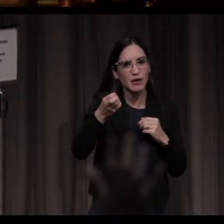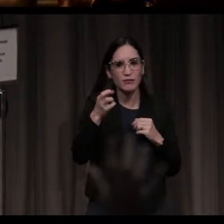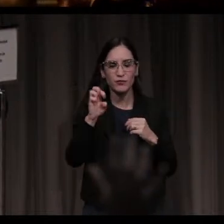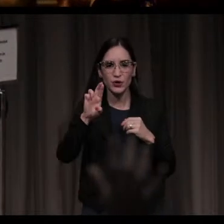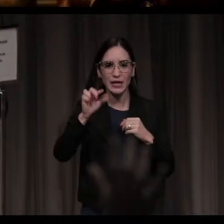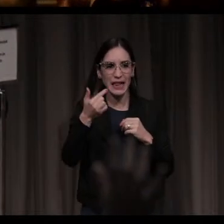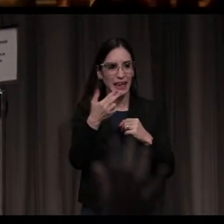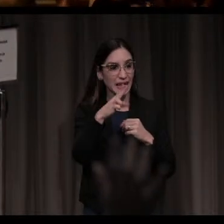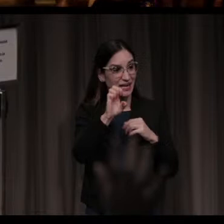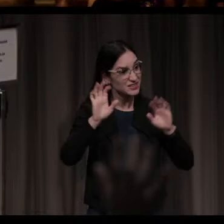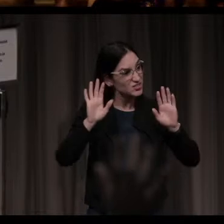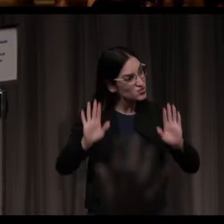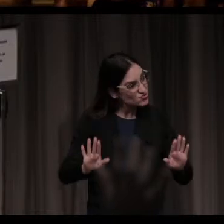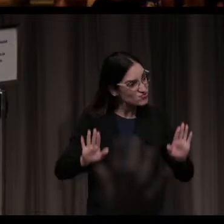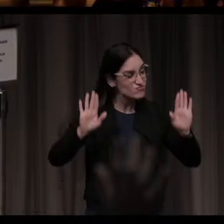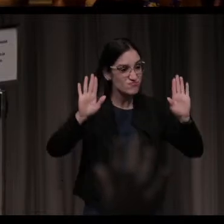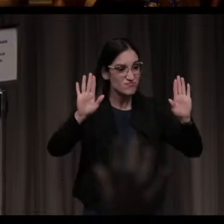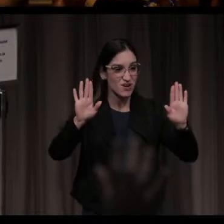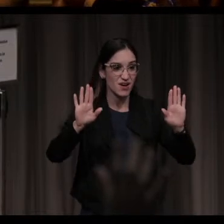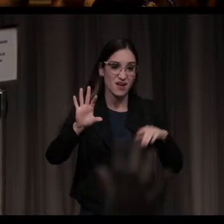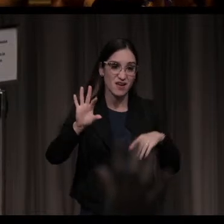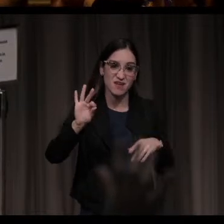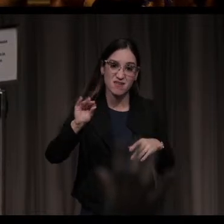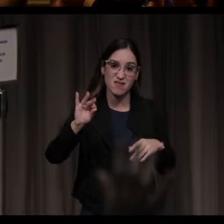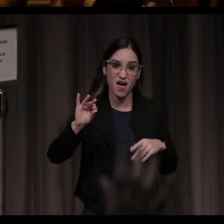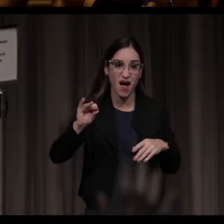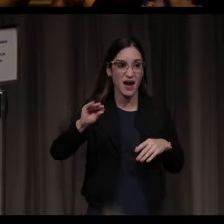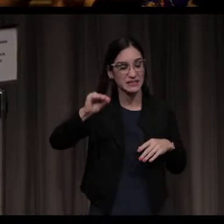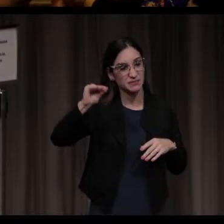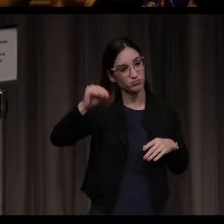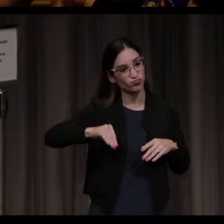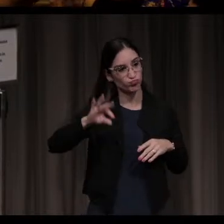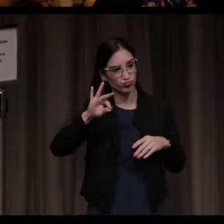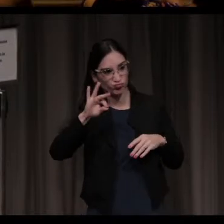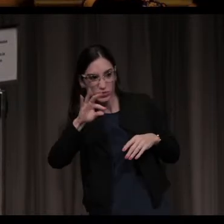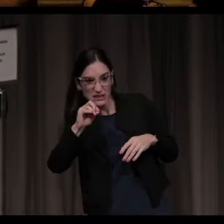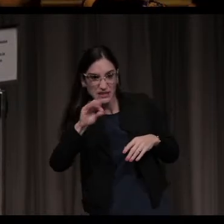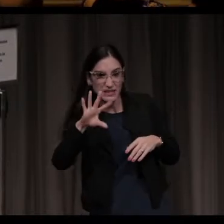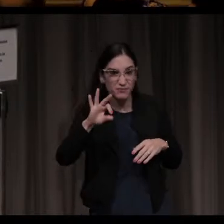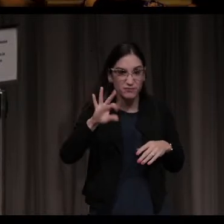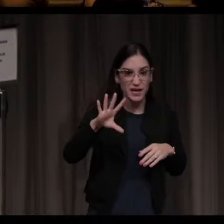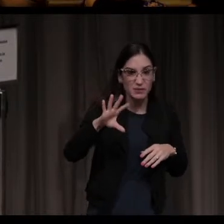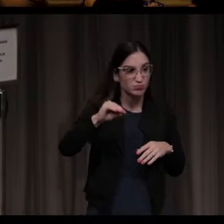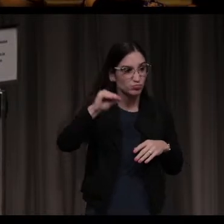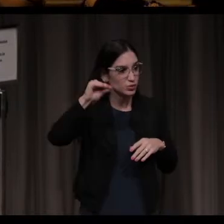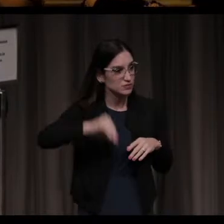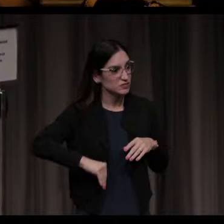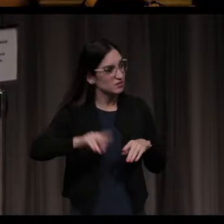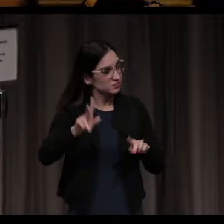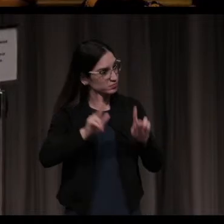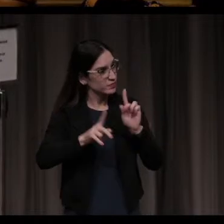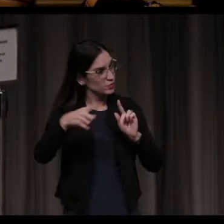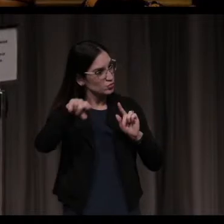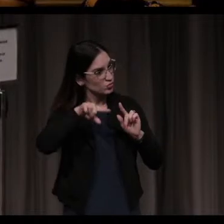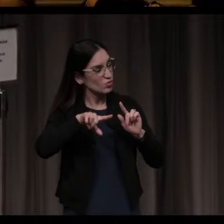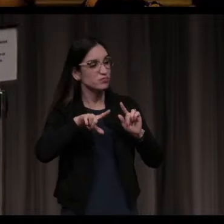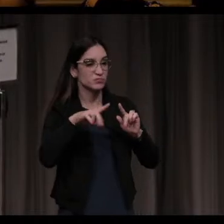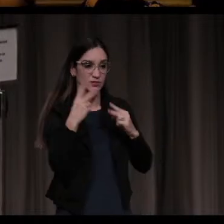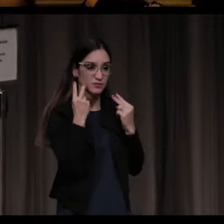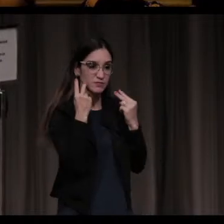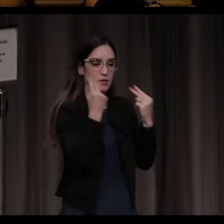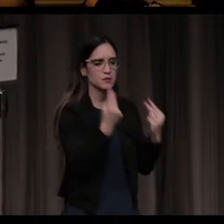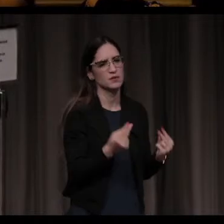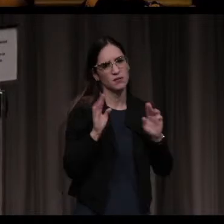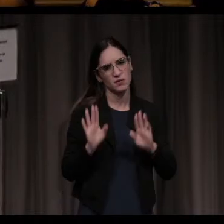have, I'd say about 90+% of the room here has been to the Everglades. That's amazing. And so I'm